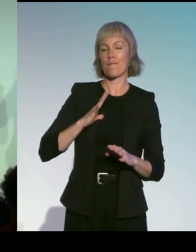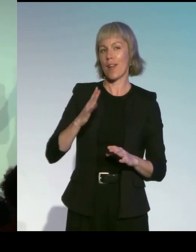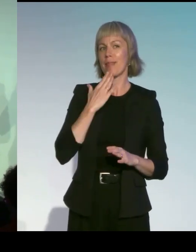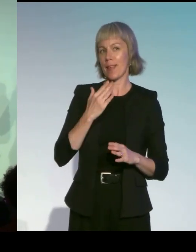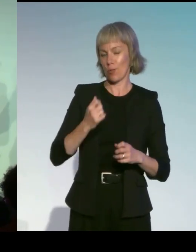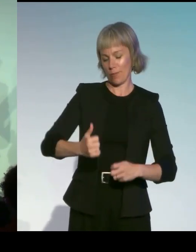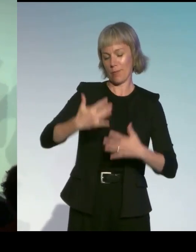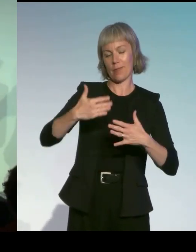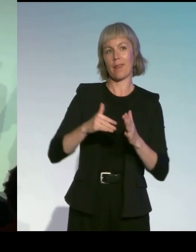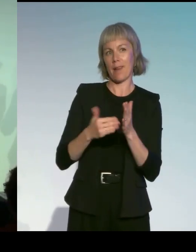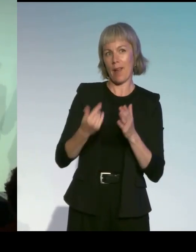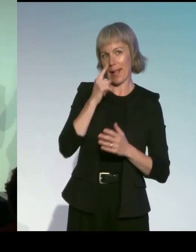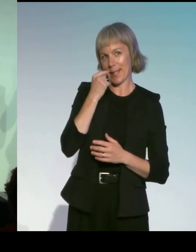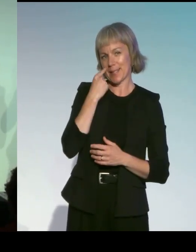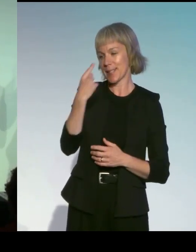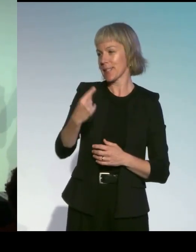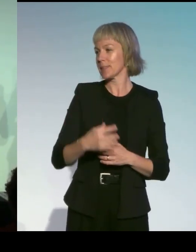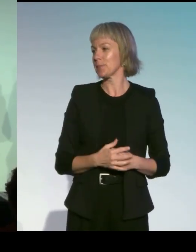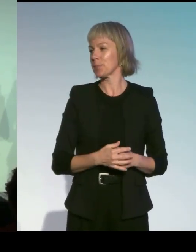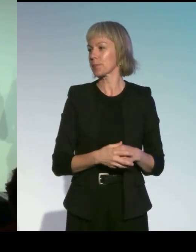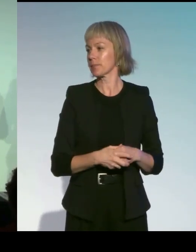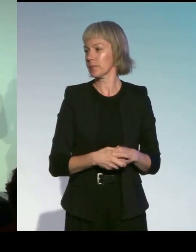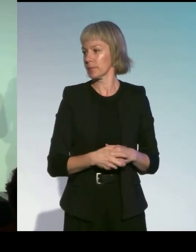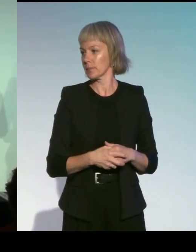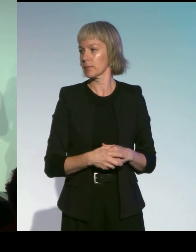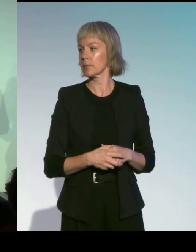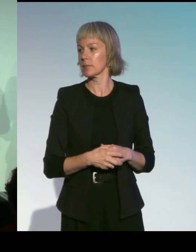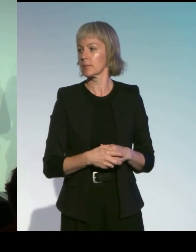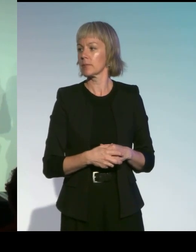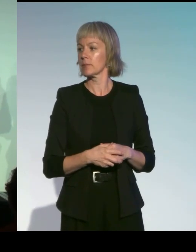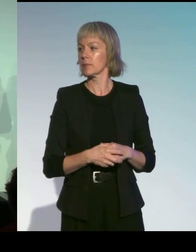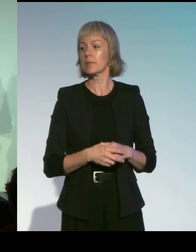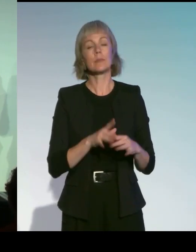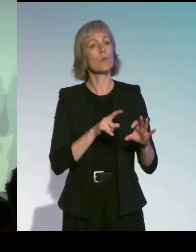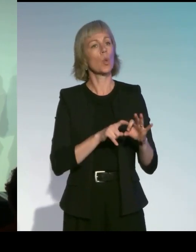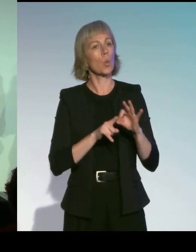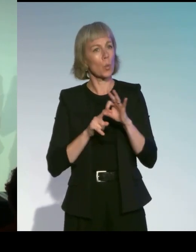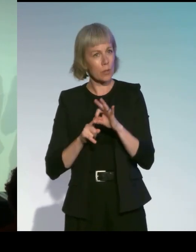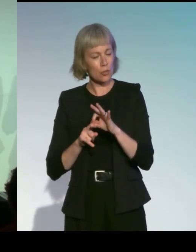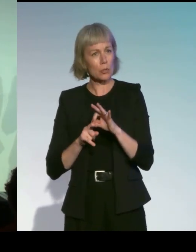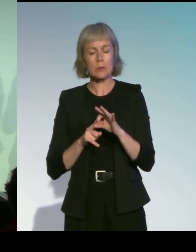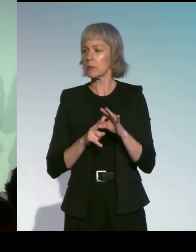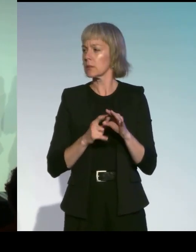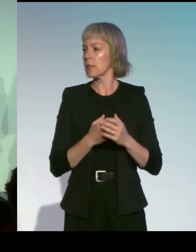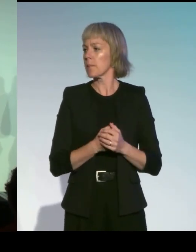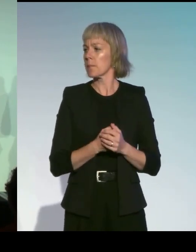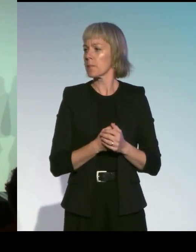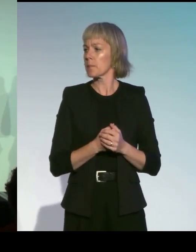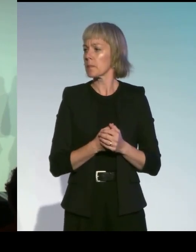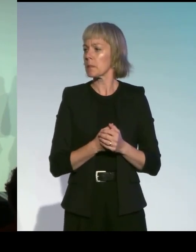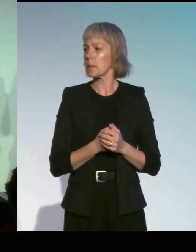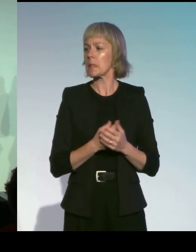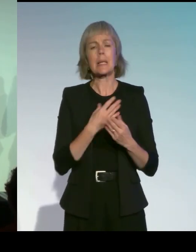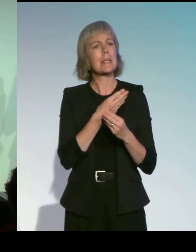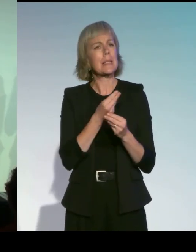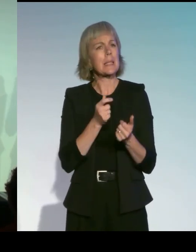thank you. Yeah, I'll get to you if your question doesn't come up. So we have a question on some donors say that art activism doesn't